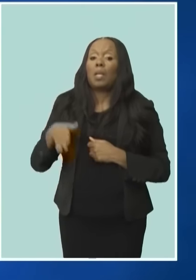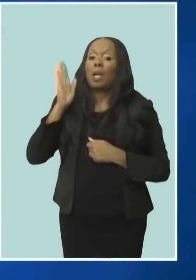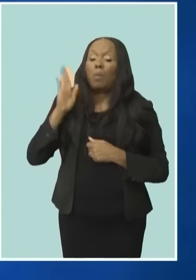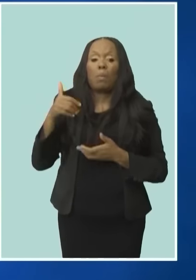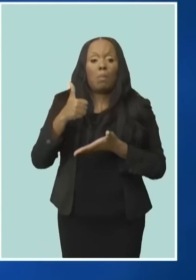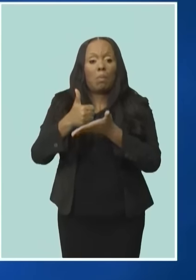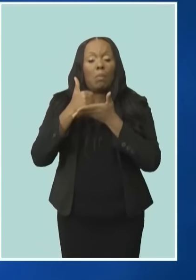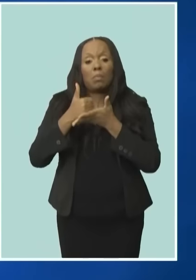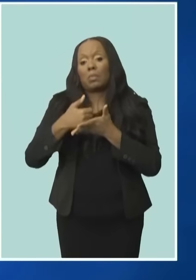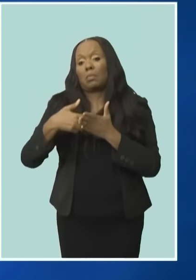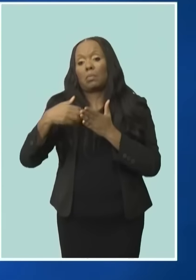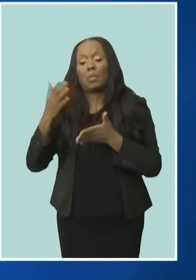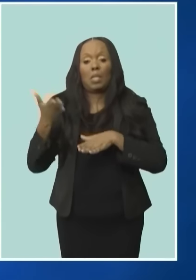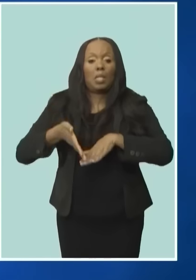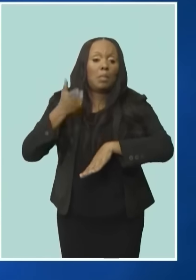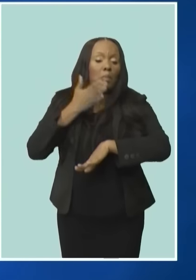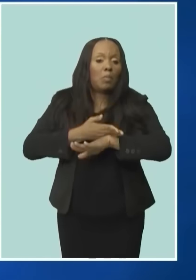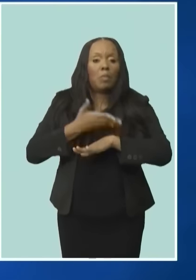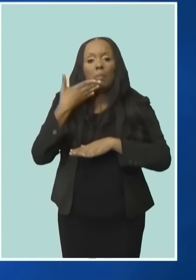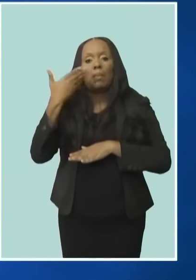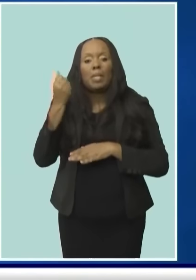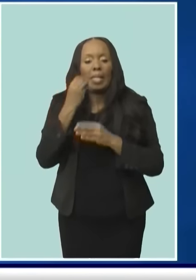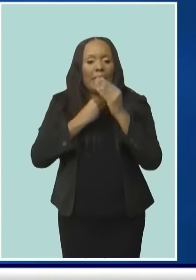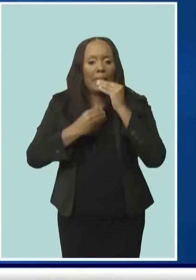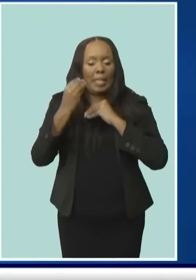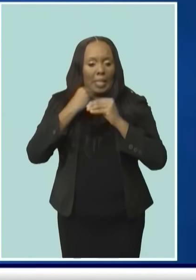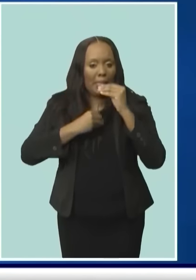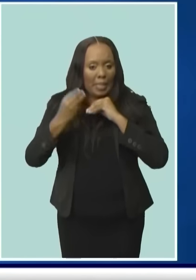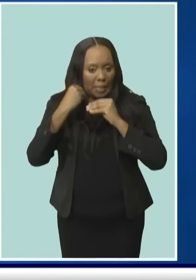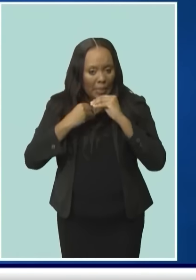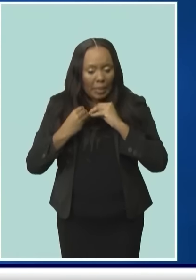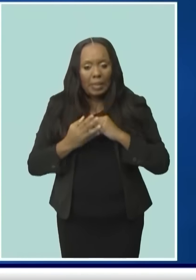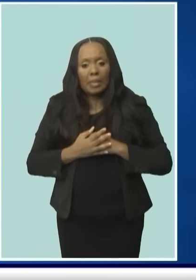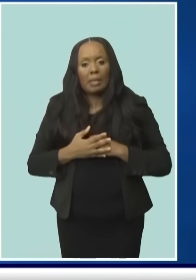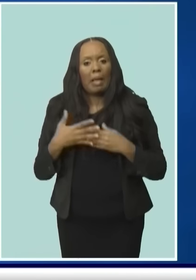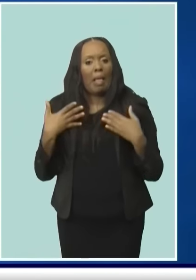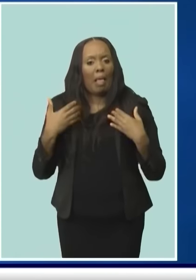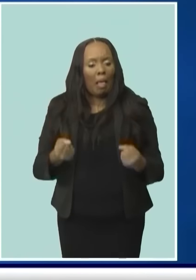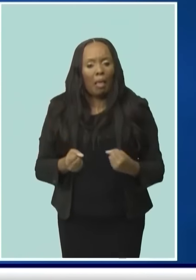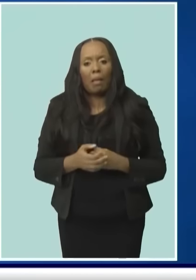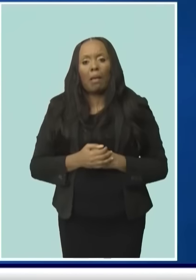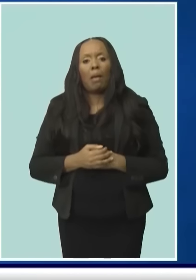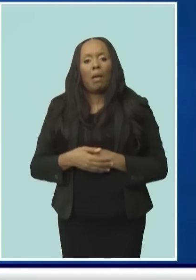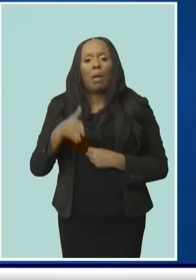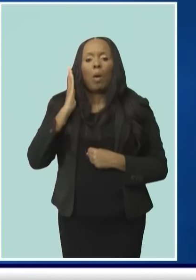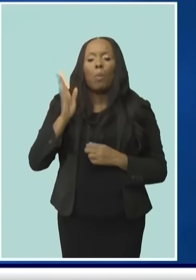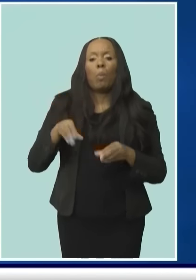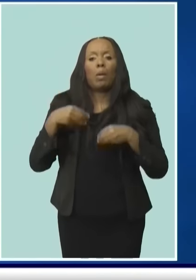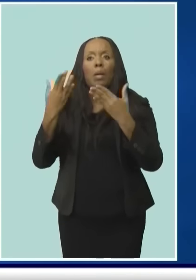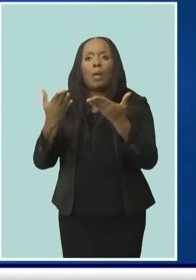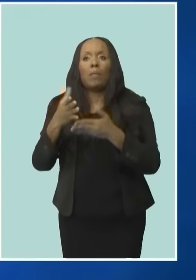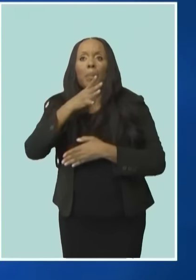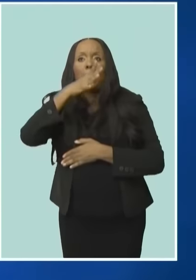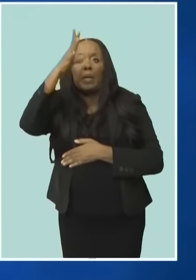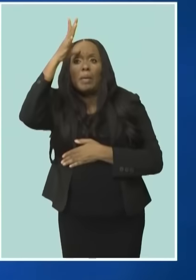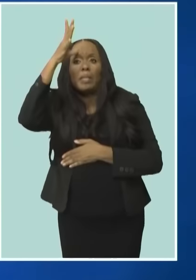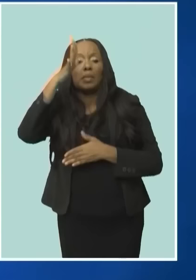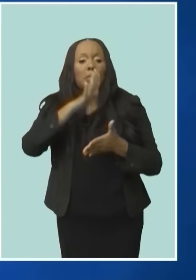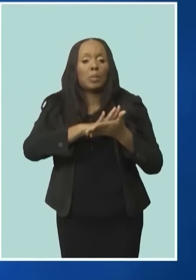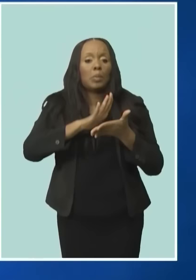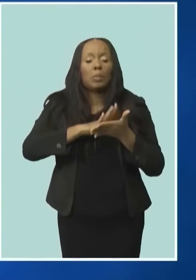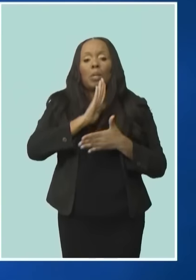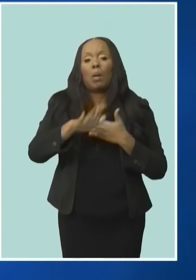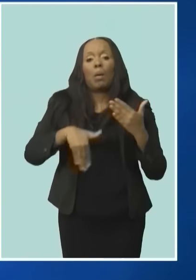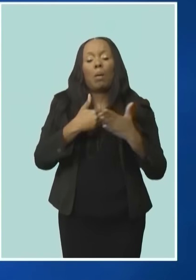promote healthier eating habits amongst our students, and also to give parents and schools the information they need to